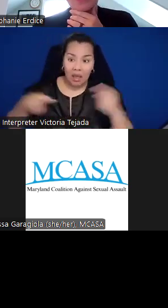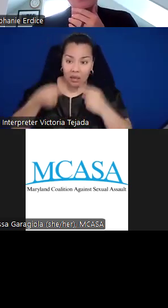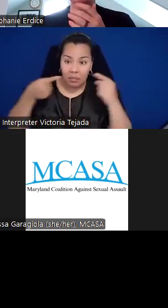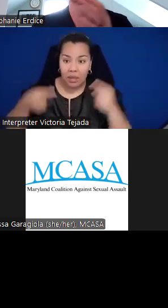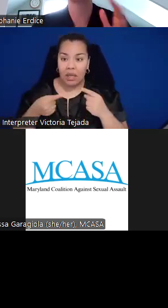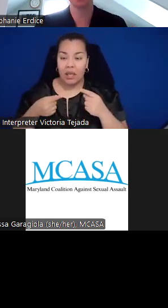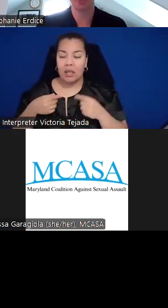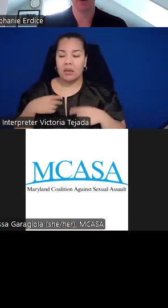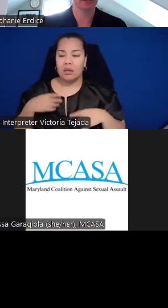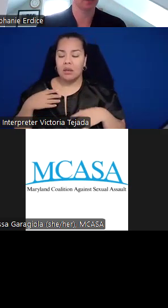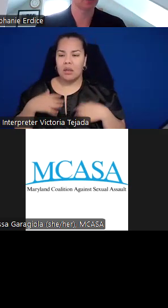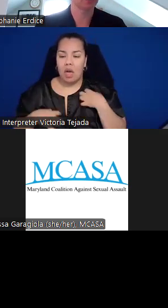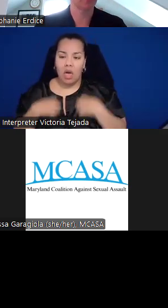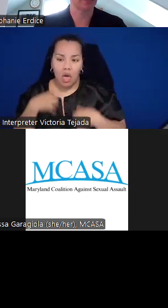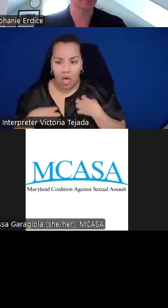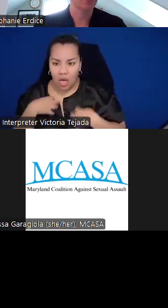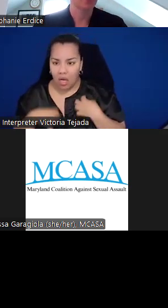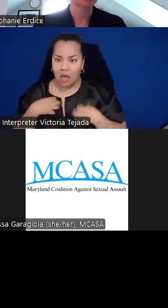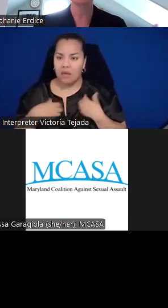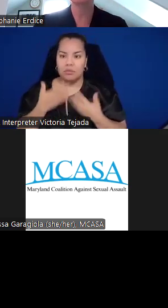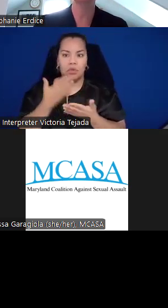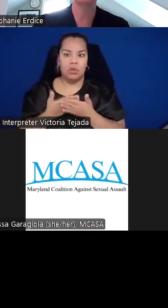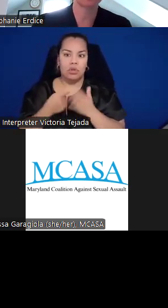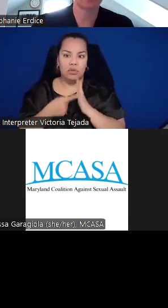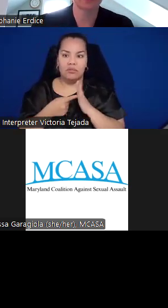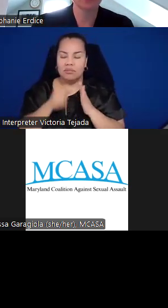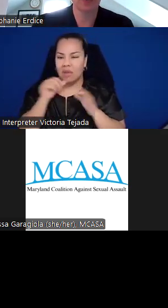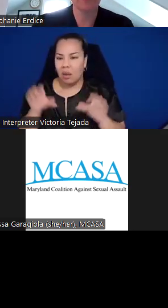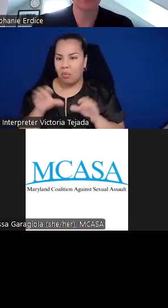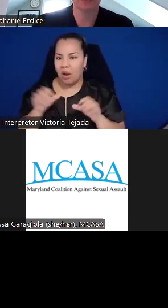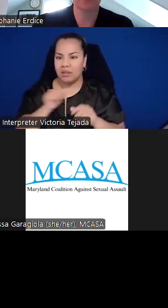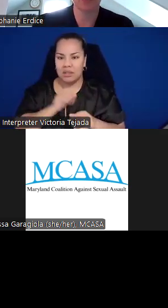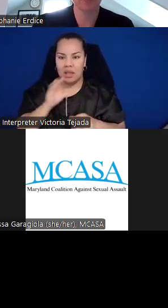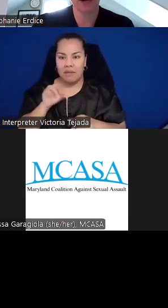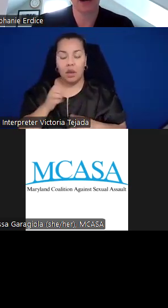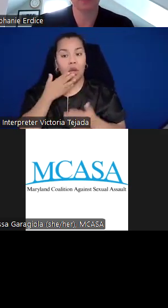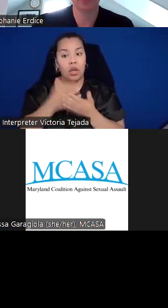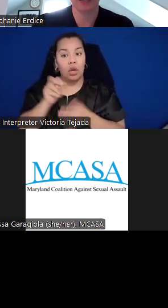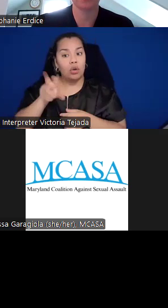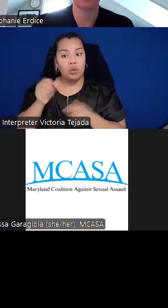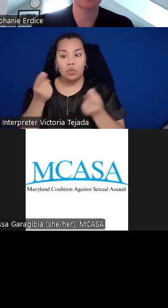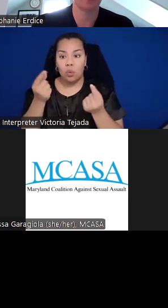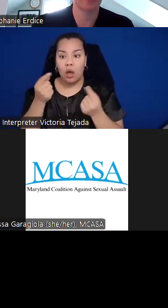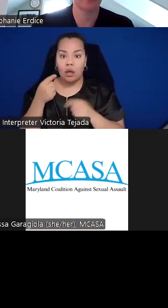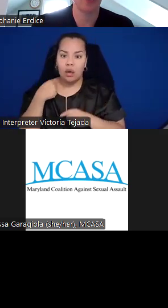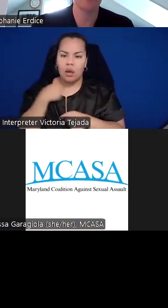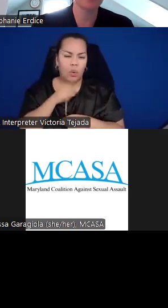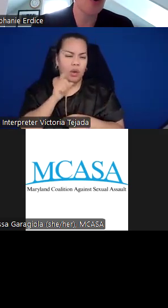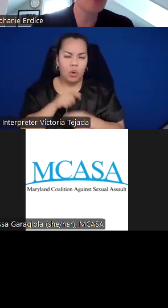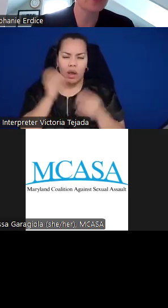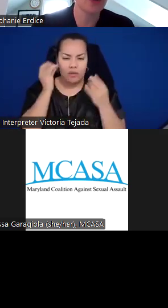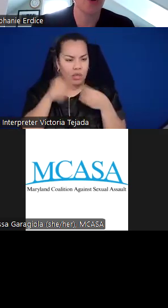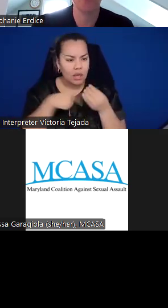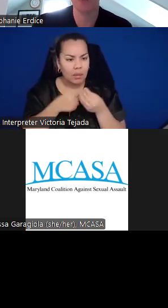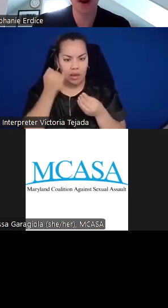be indicators that we aren't practicing good self-care. So the good news here is we don't have to think about whether we're practicing good self-care or not.